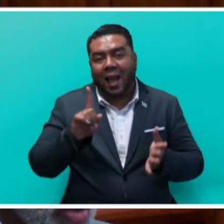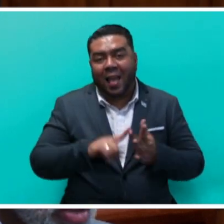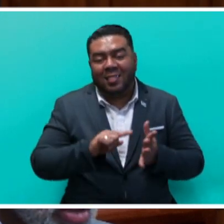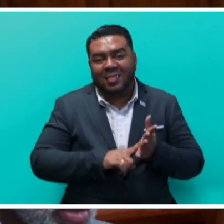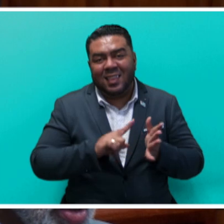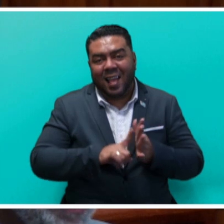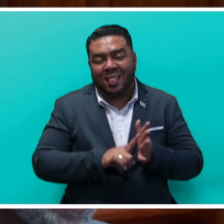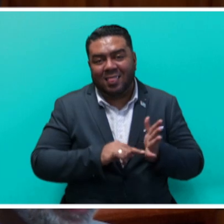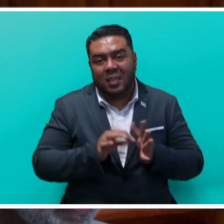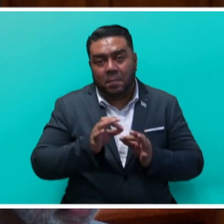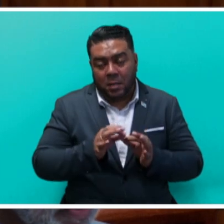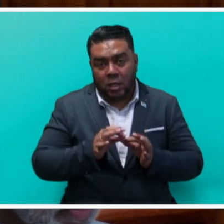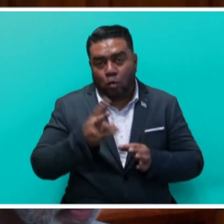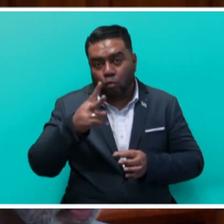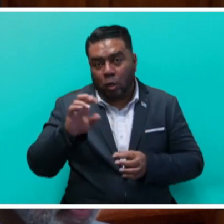in